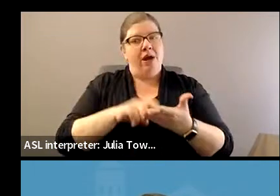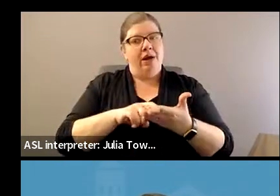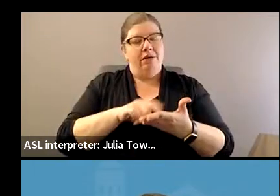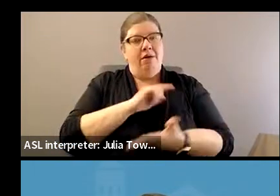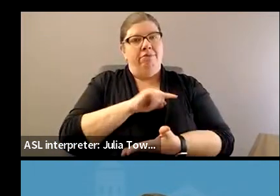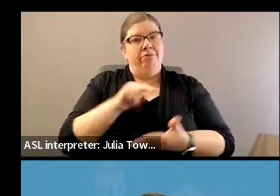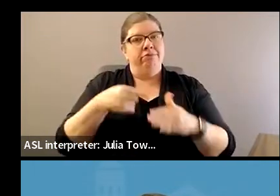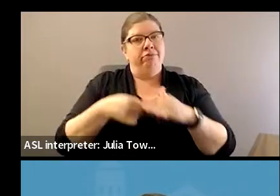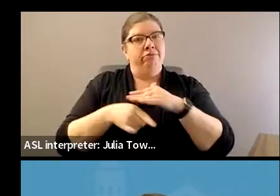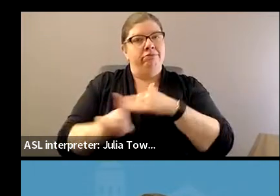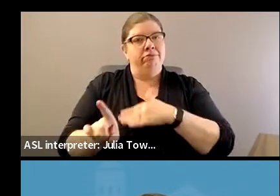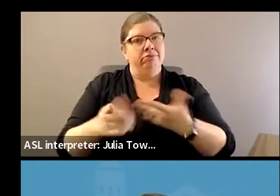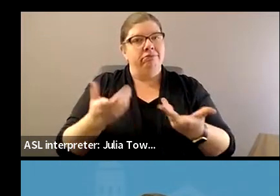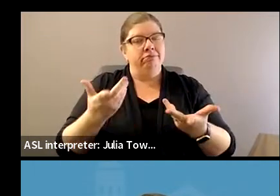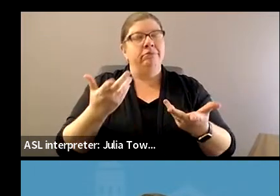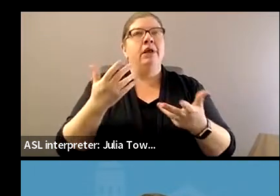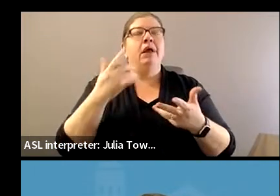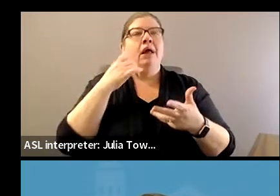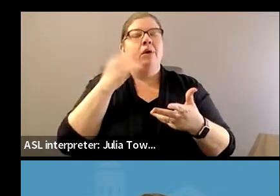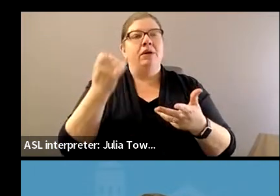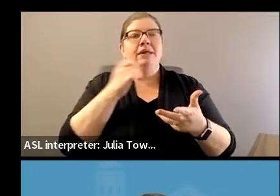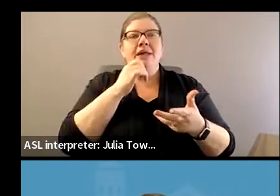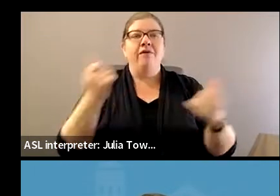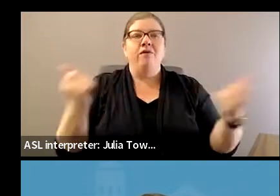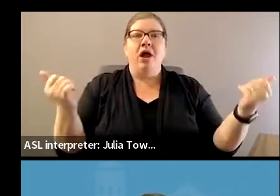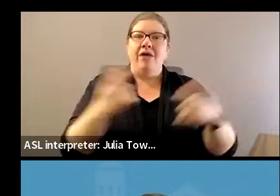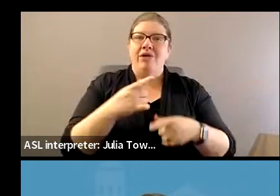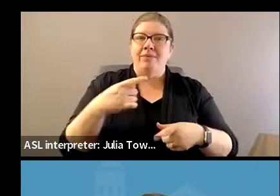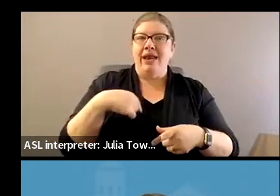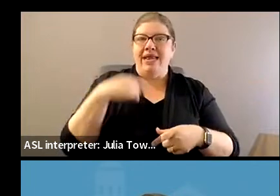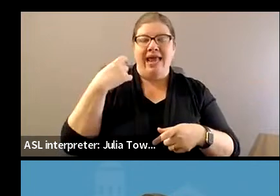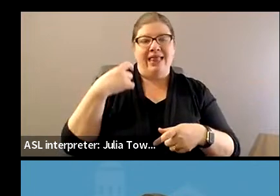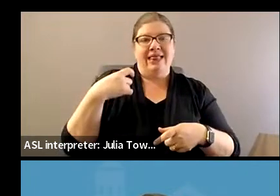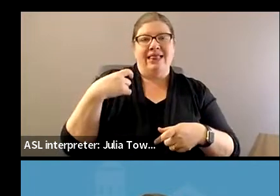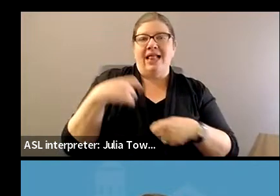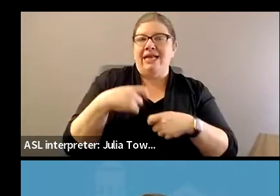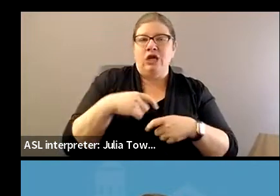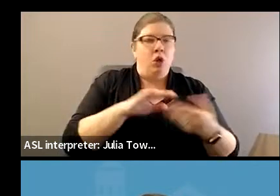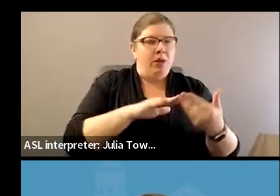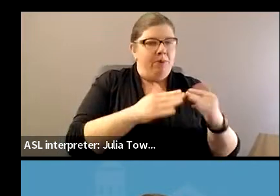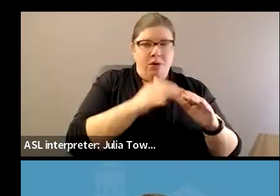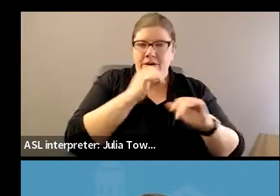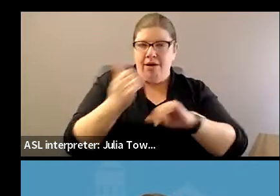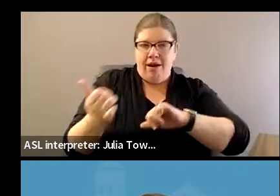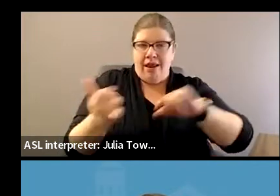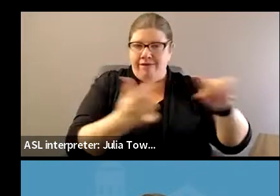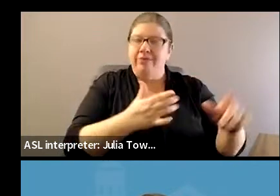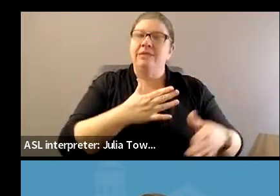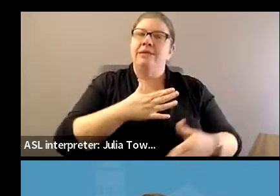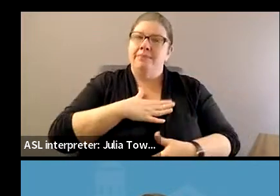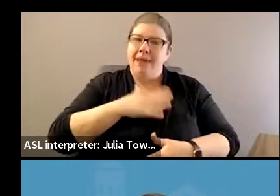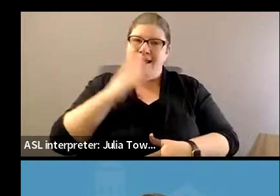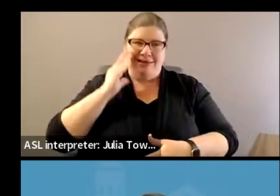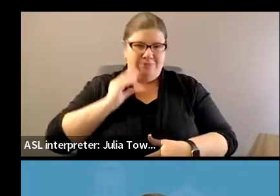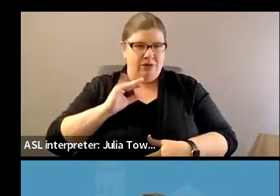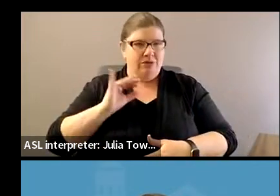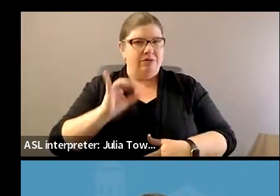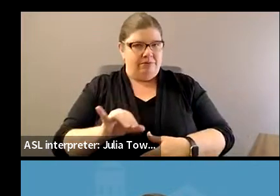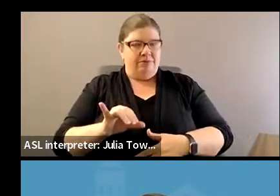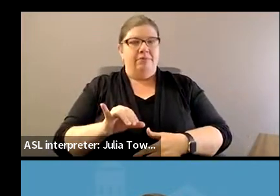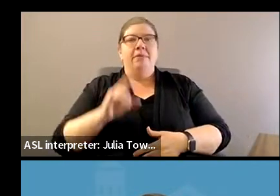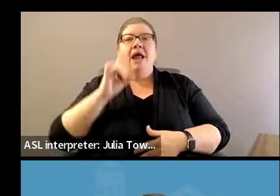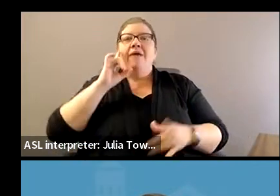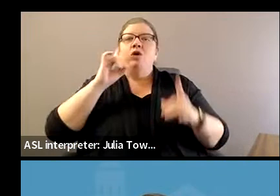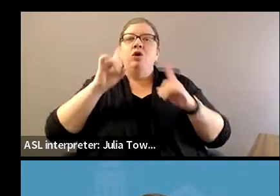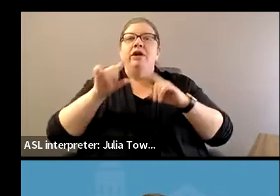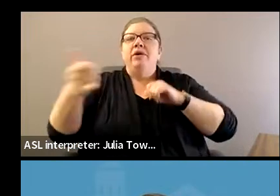not going to say that that's for everyone in the Latino community. I'm going to say that that's from my experience, but I've also heard it from